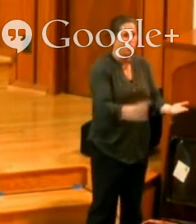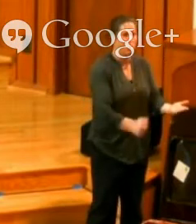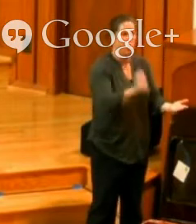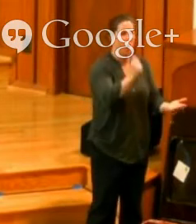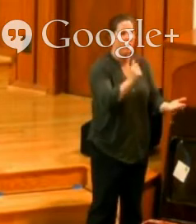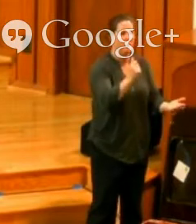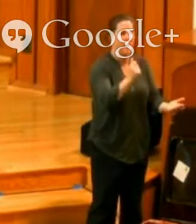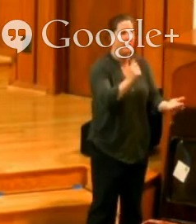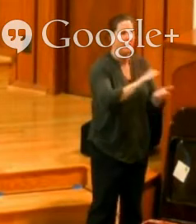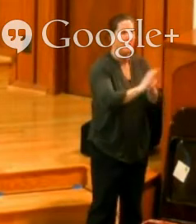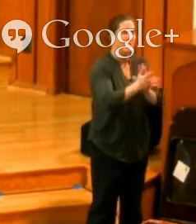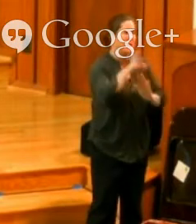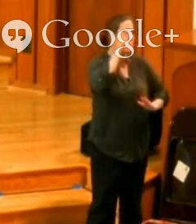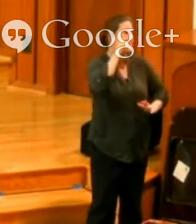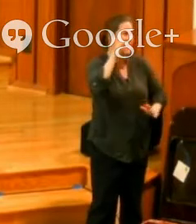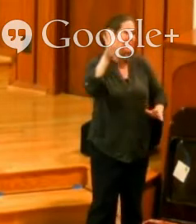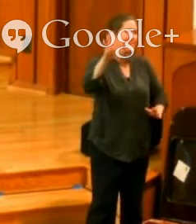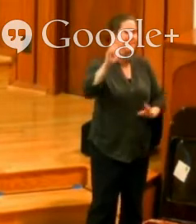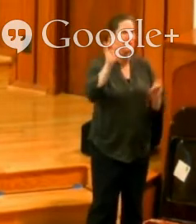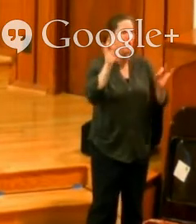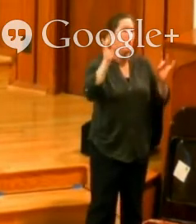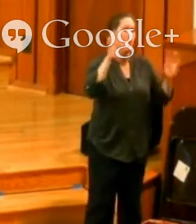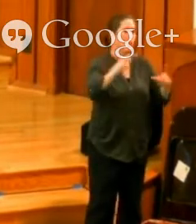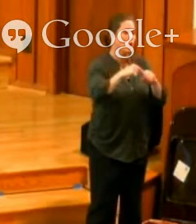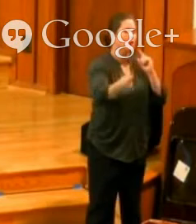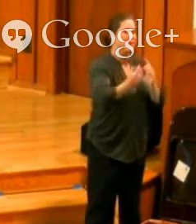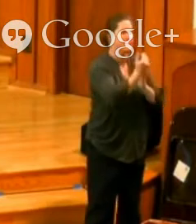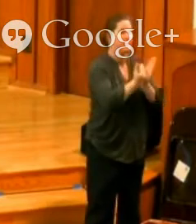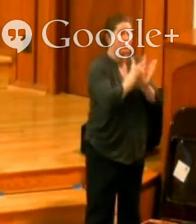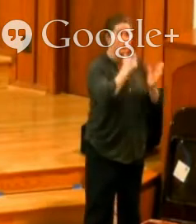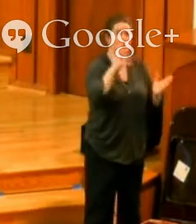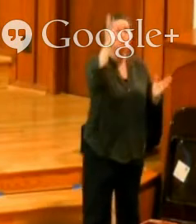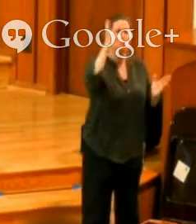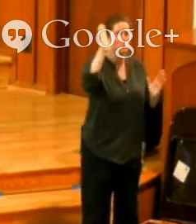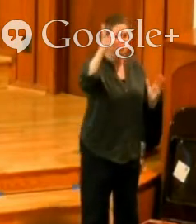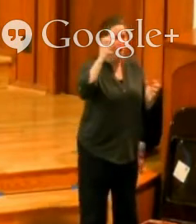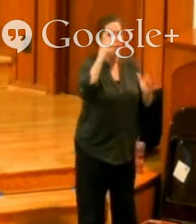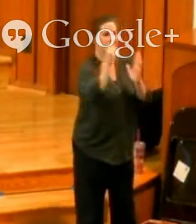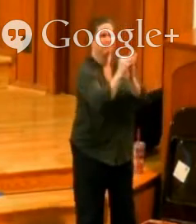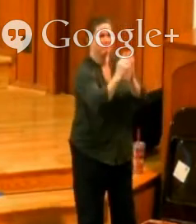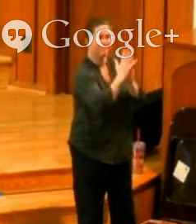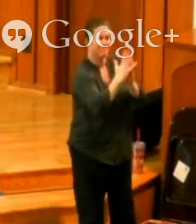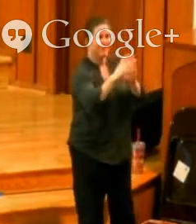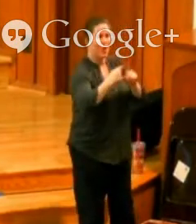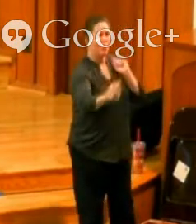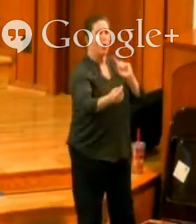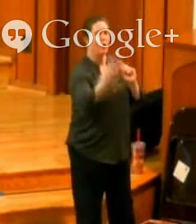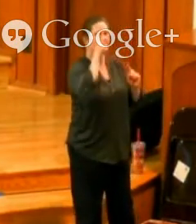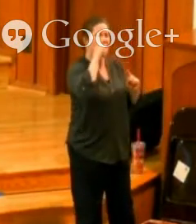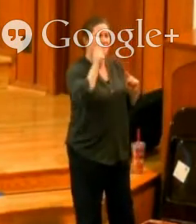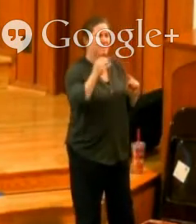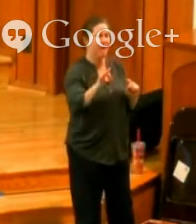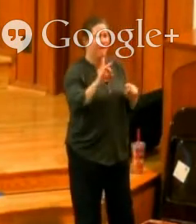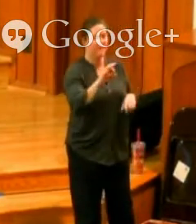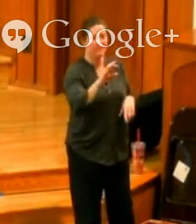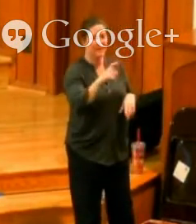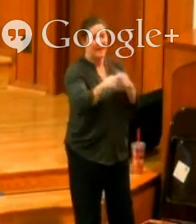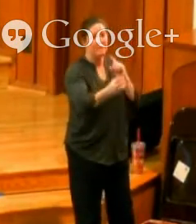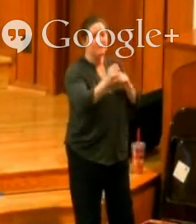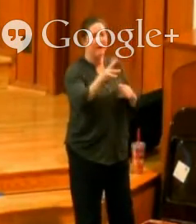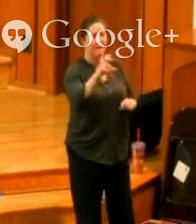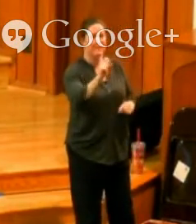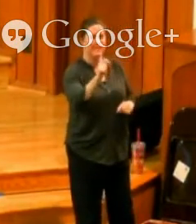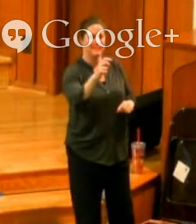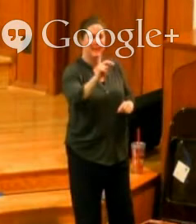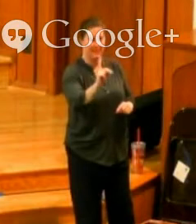enemy list. How many of you want to be on Satan's worst enemy list? Amen. I'd like to see all the hands. Praise God. I remember when I raised my hand to